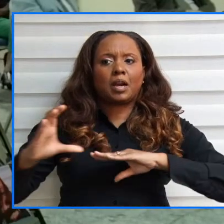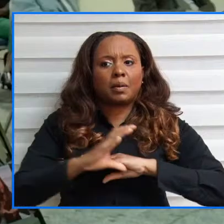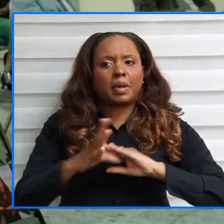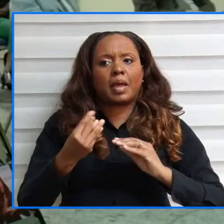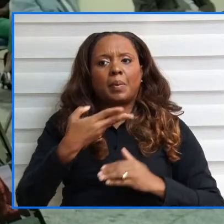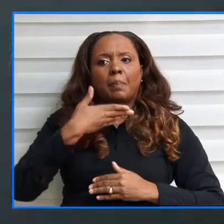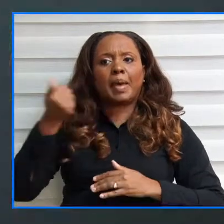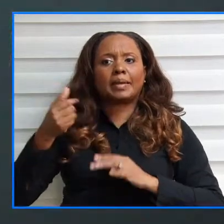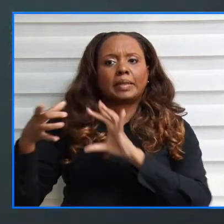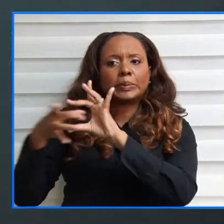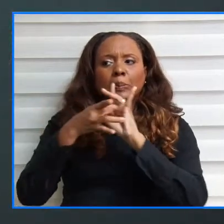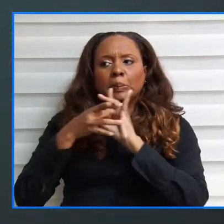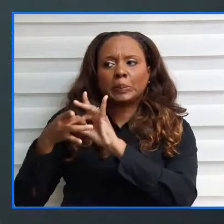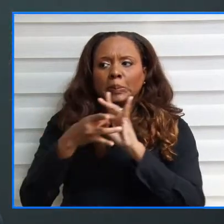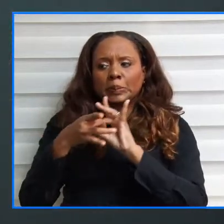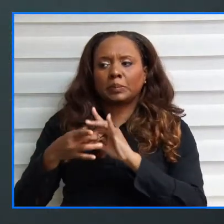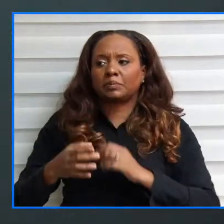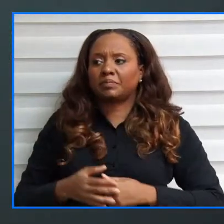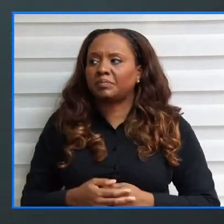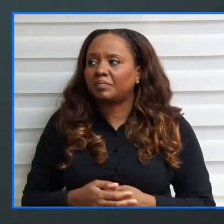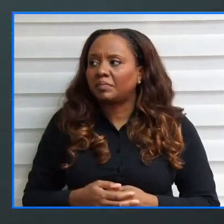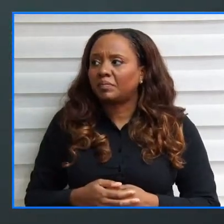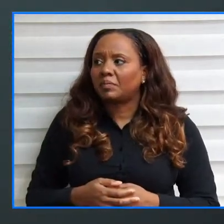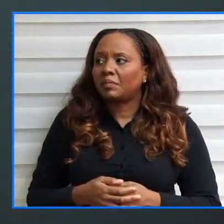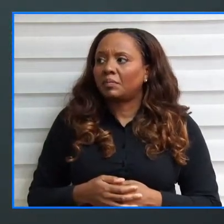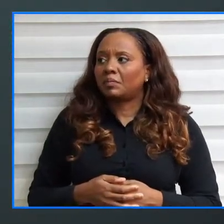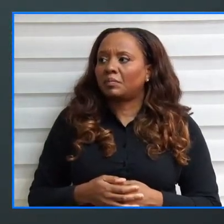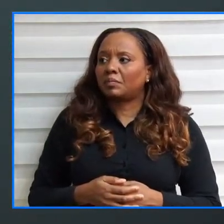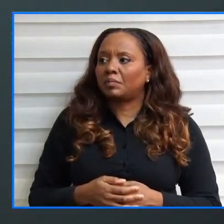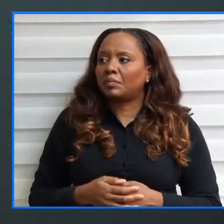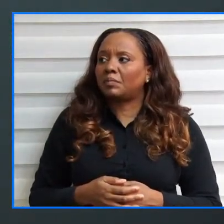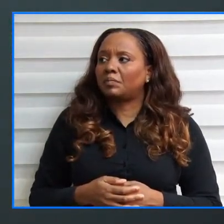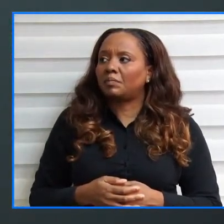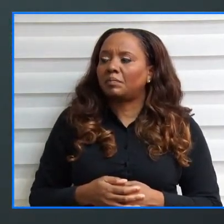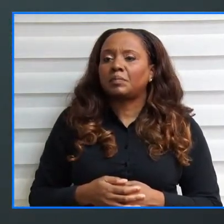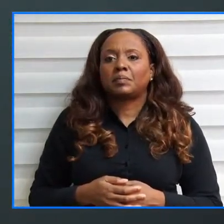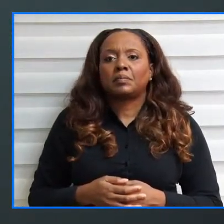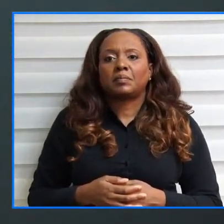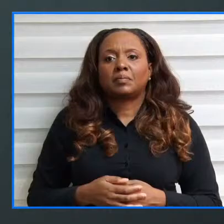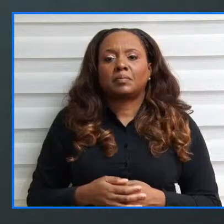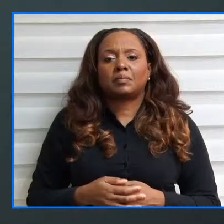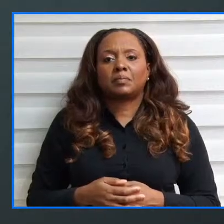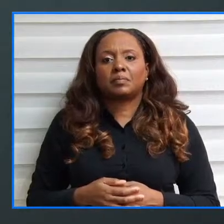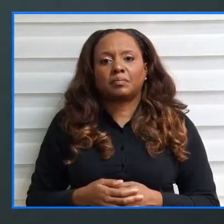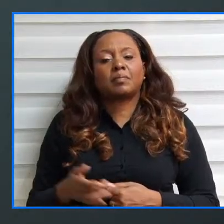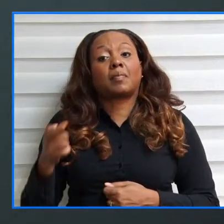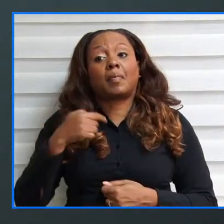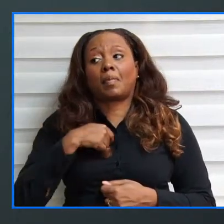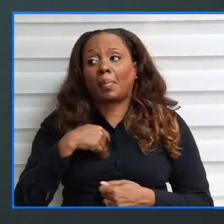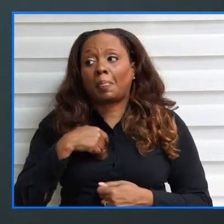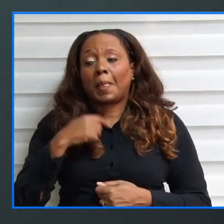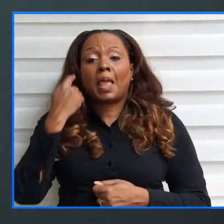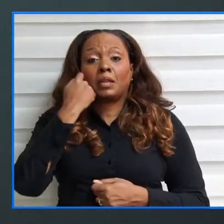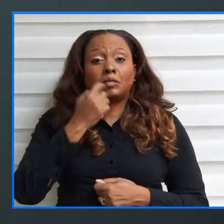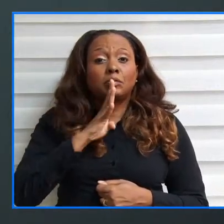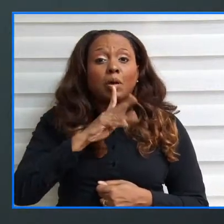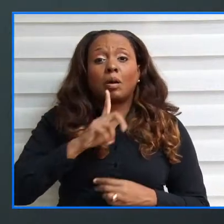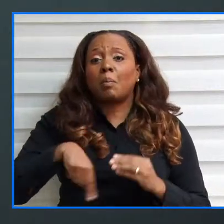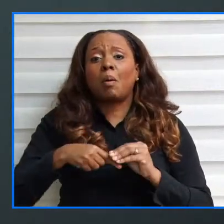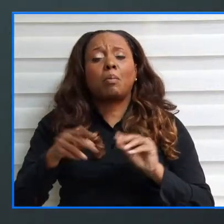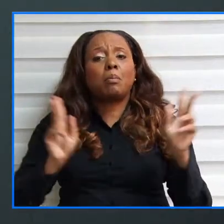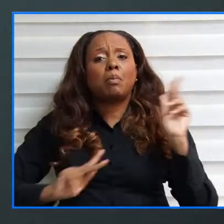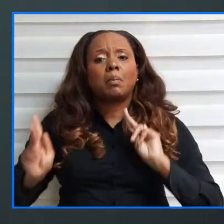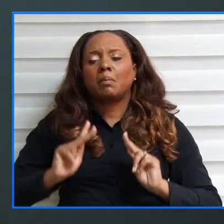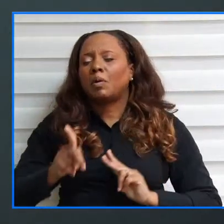travel? Well, I just confirm that there is a huge interest in the people of